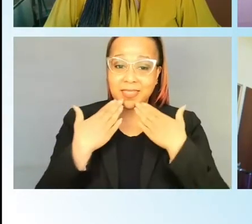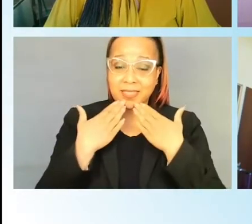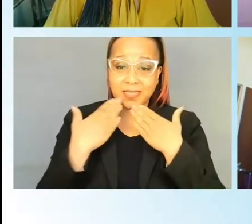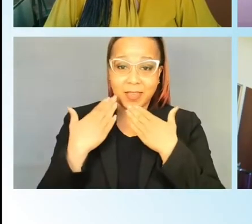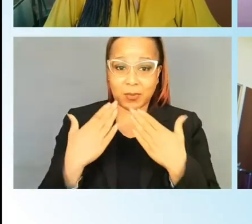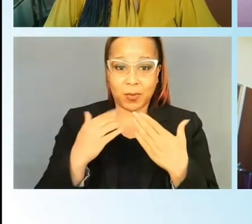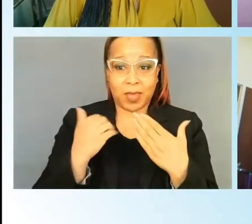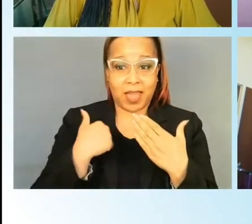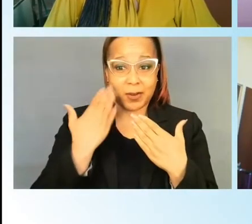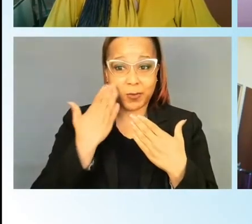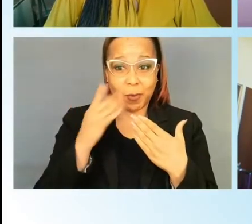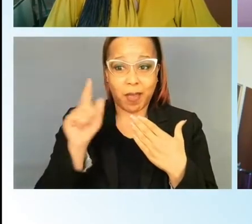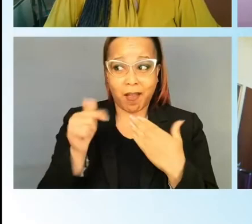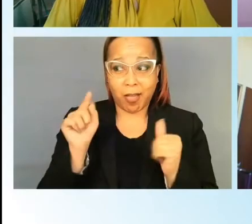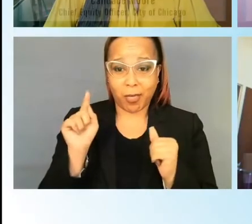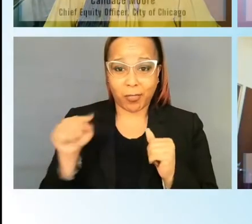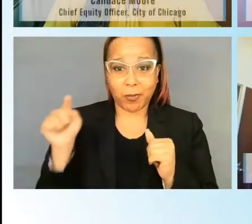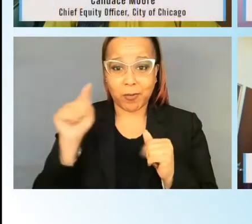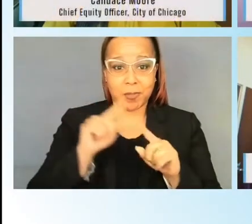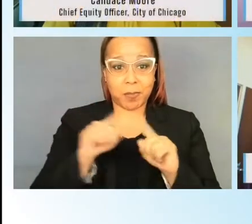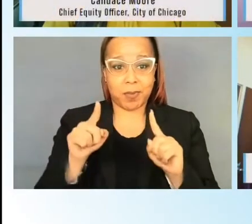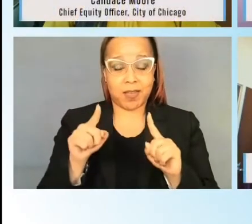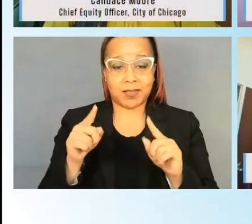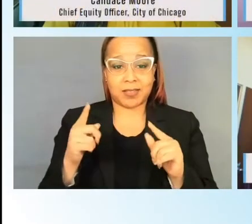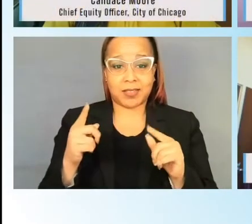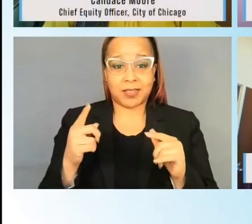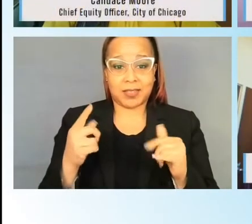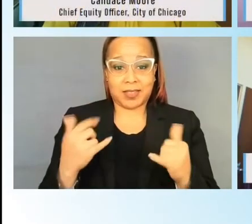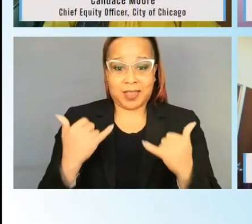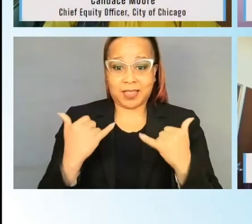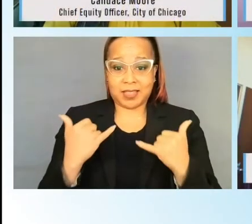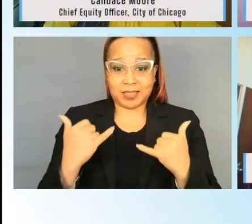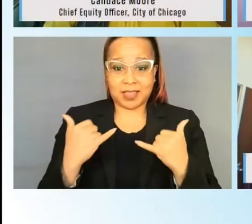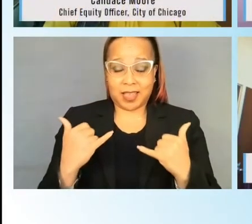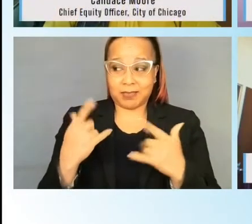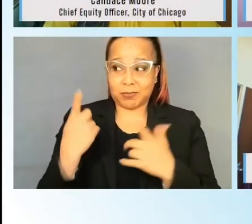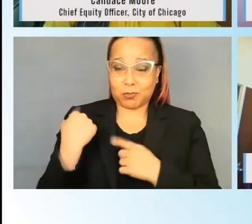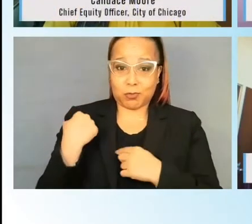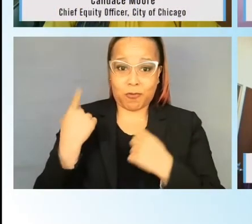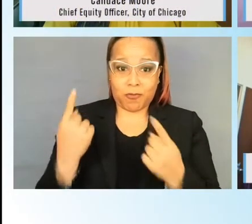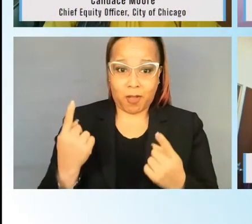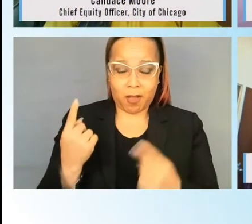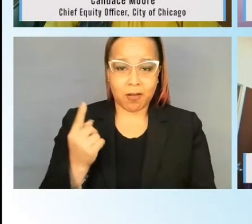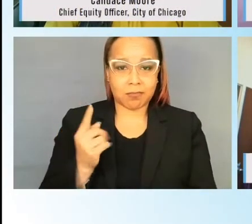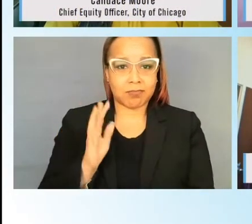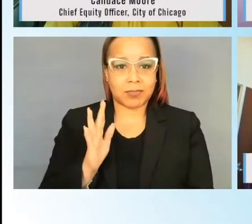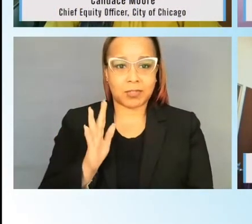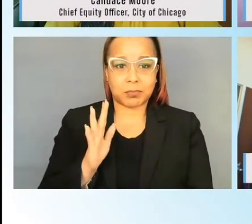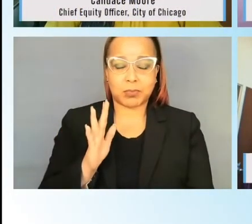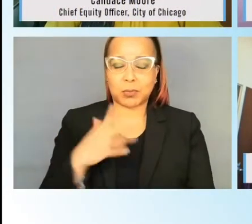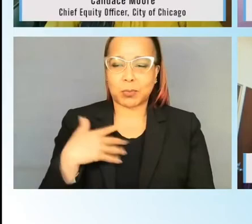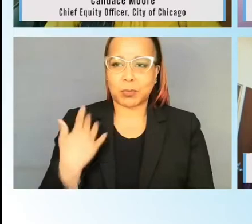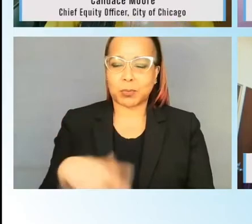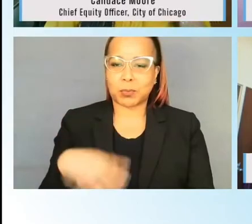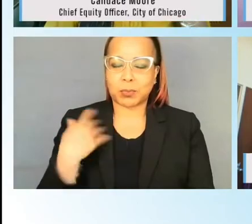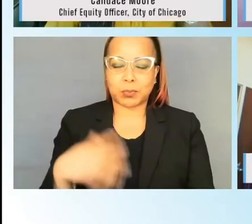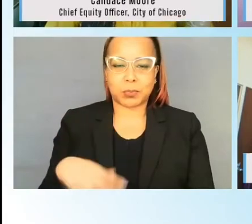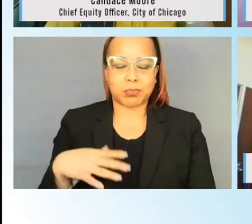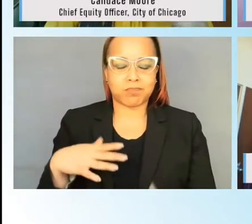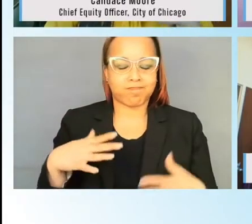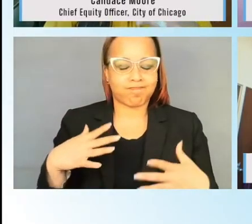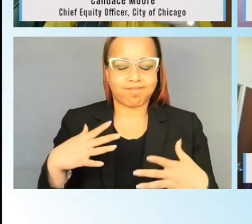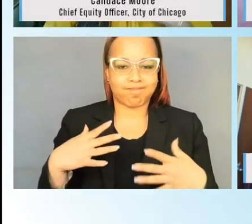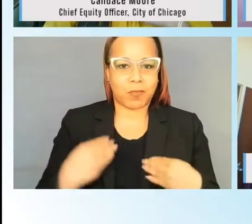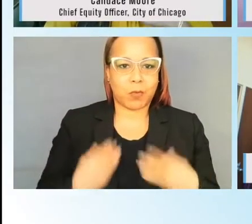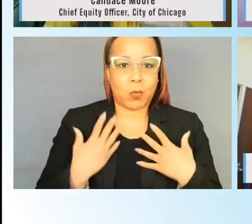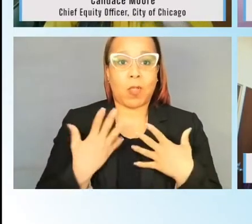about others, but this day just so far has been so full. And I'm sitting with a